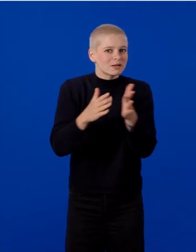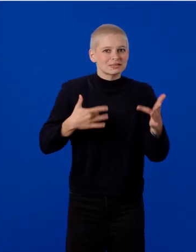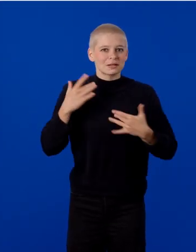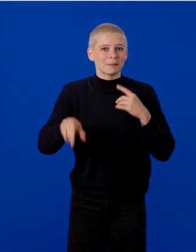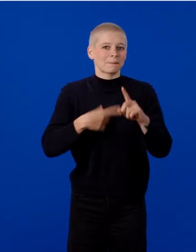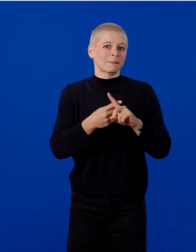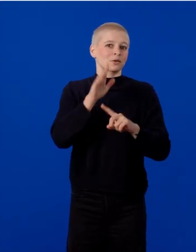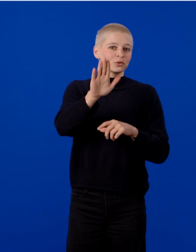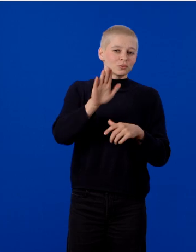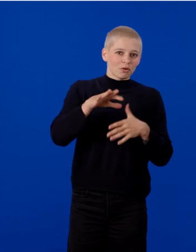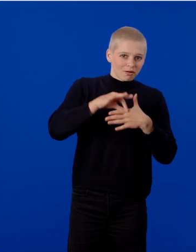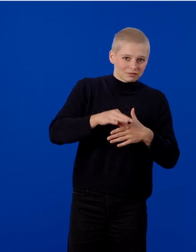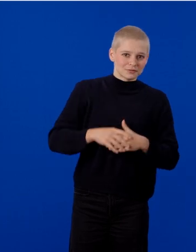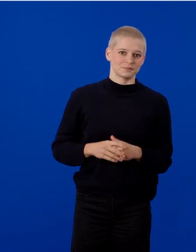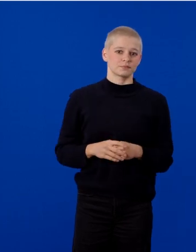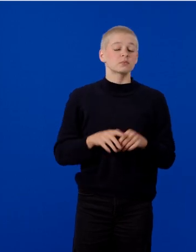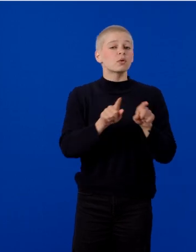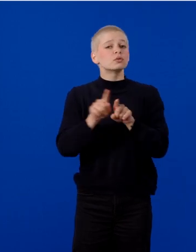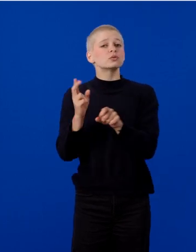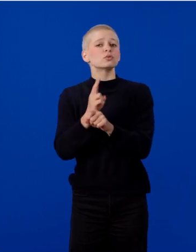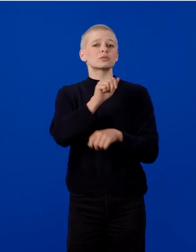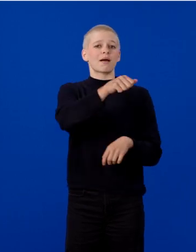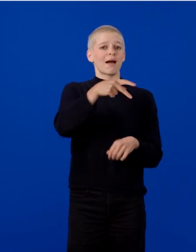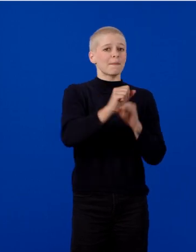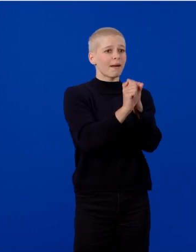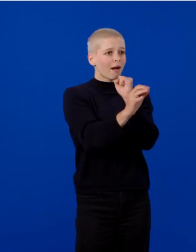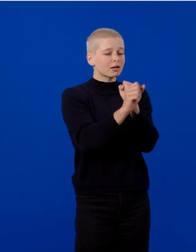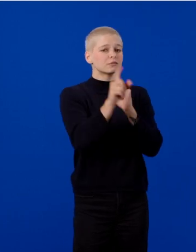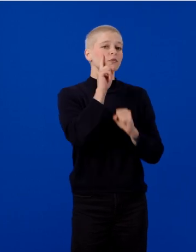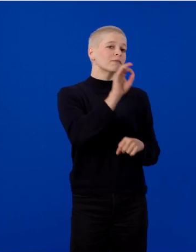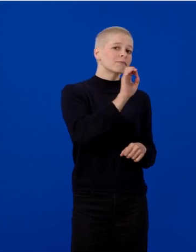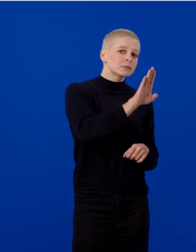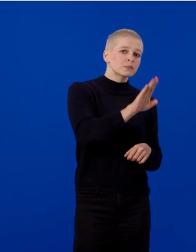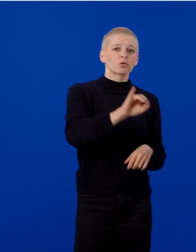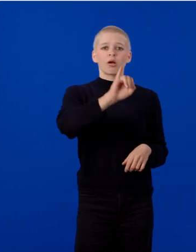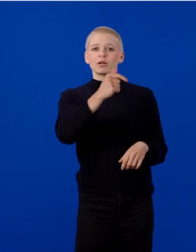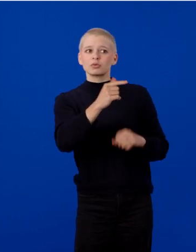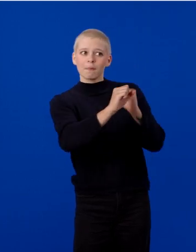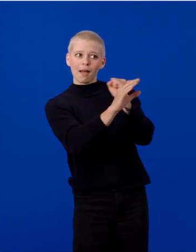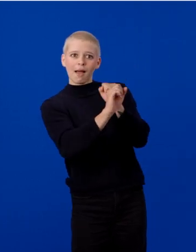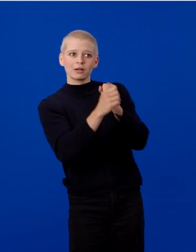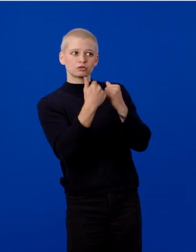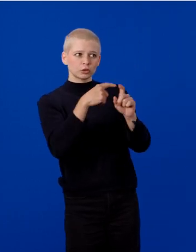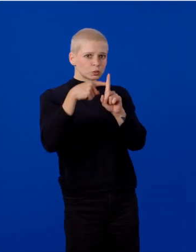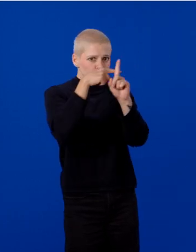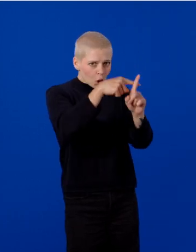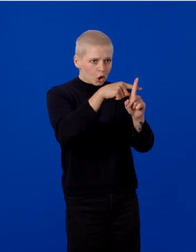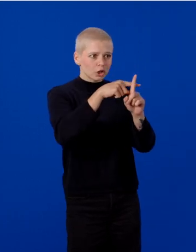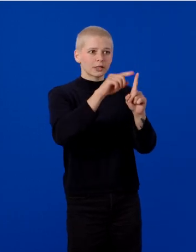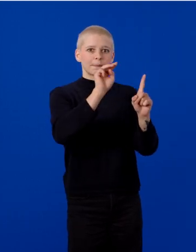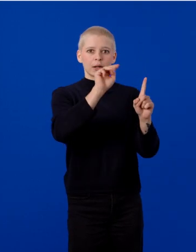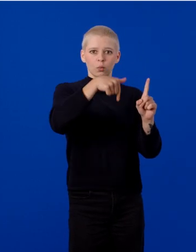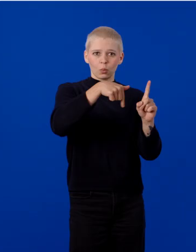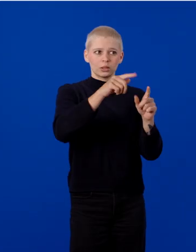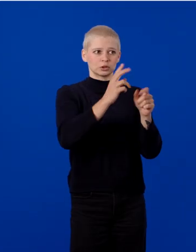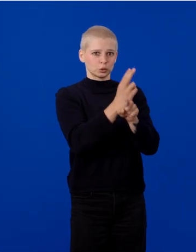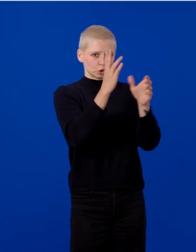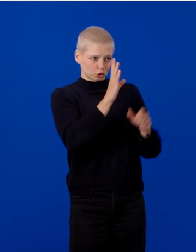You can also use app ads to launch Facebook and Instagram ads to target Quest users directly and measure the